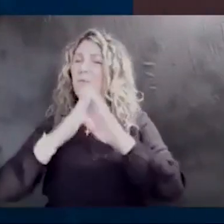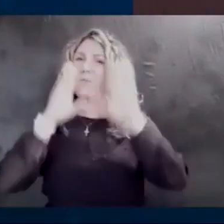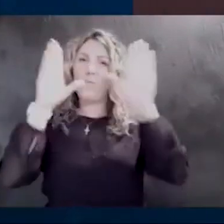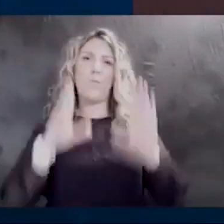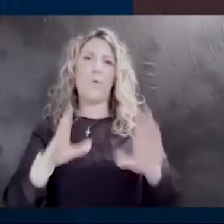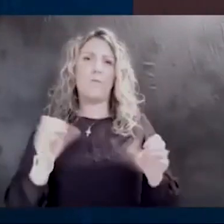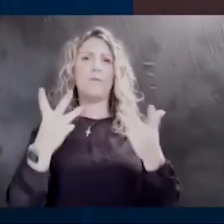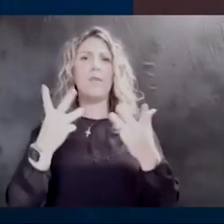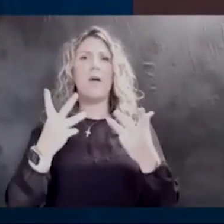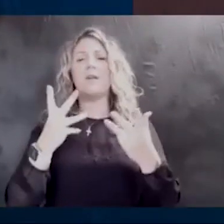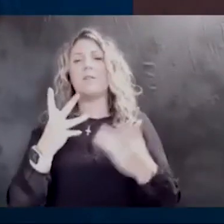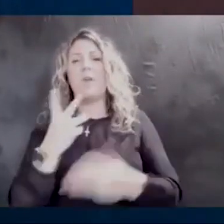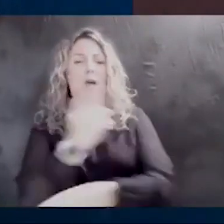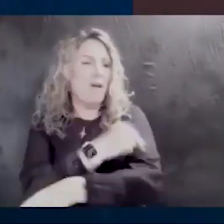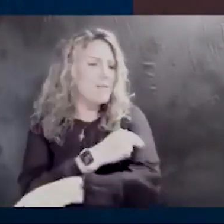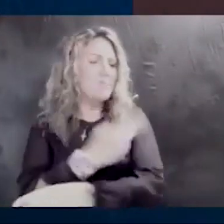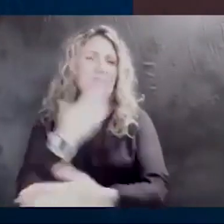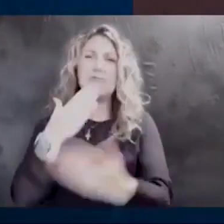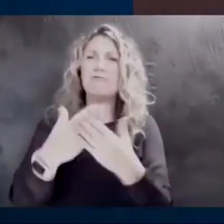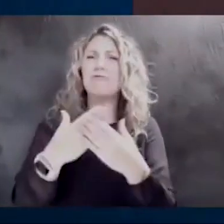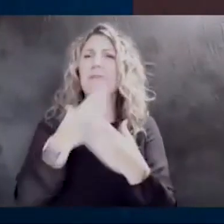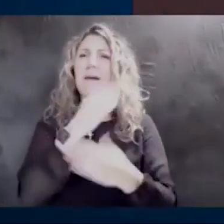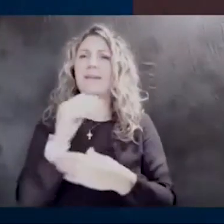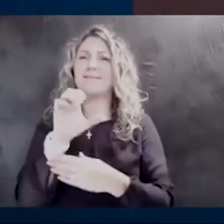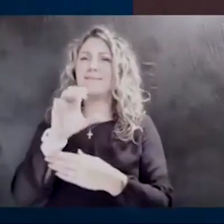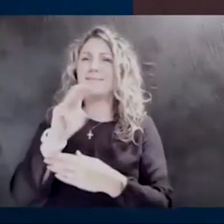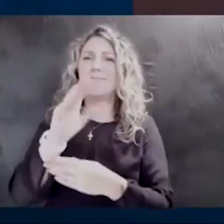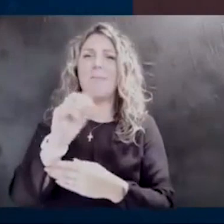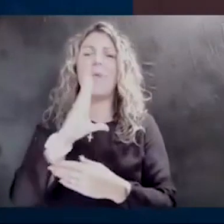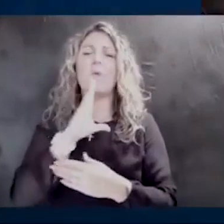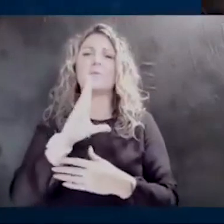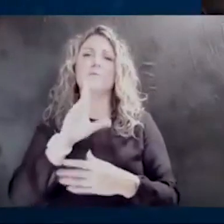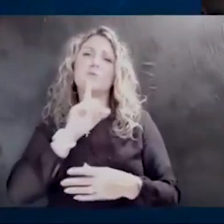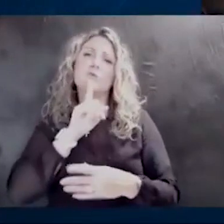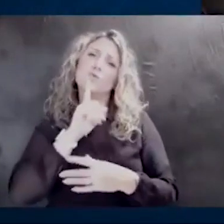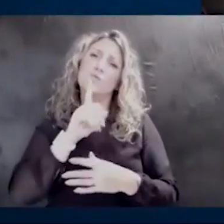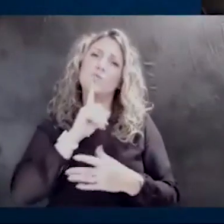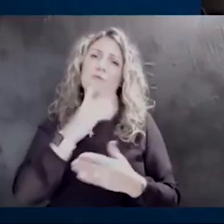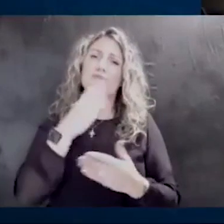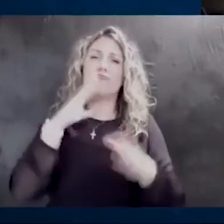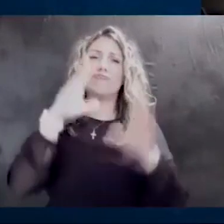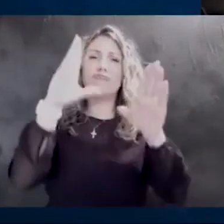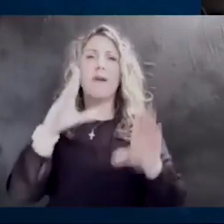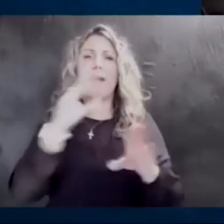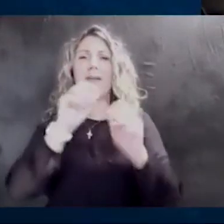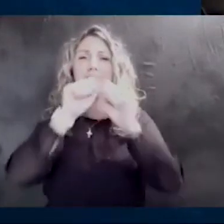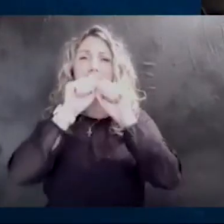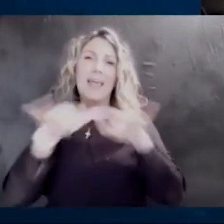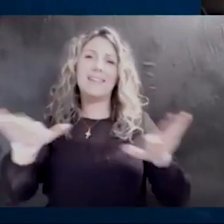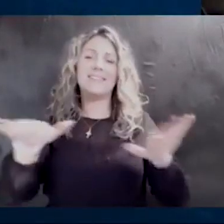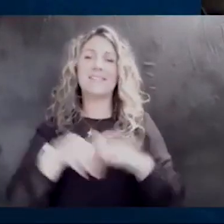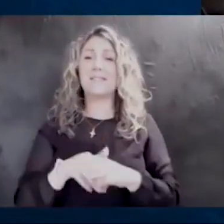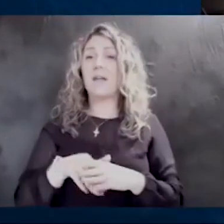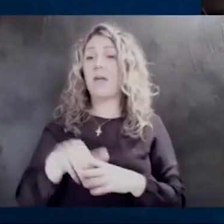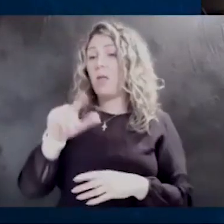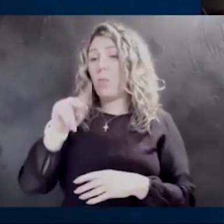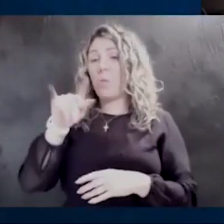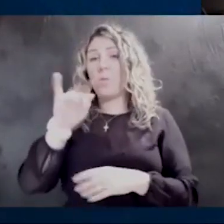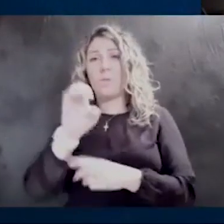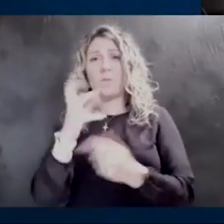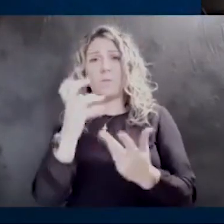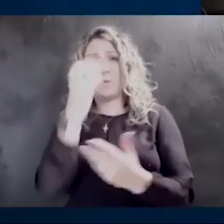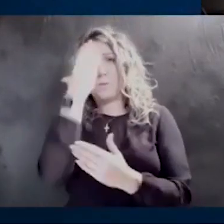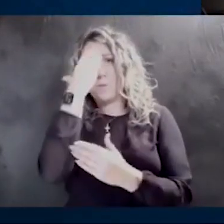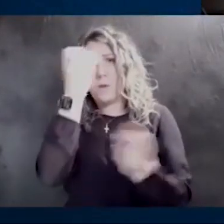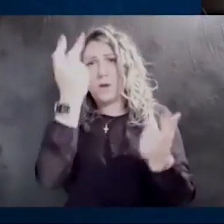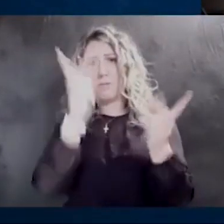of great CMOs, a lot of great people. So we're very blessed as a community. Louise wants to know if any of the doctors on the panel know how many people